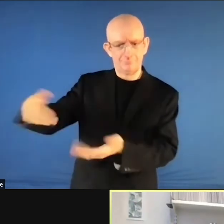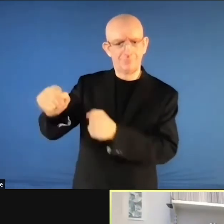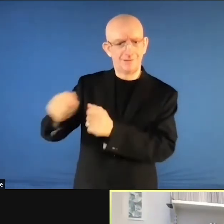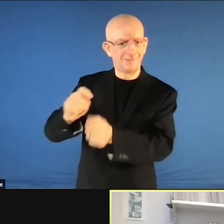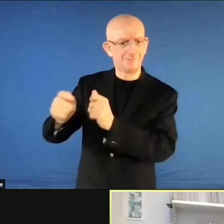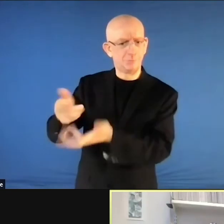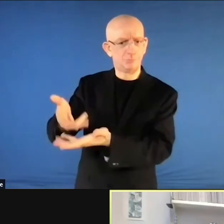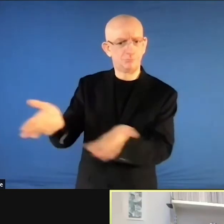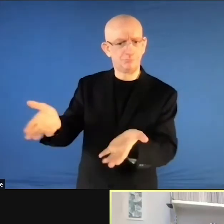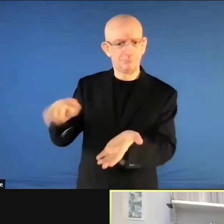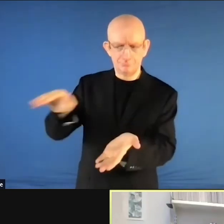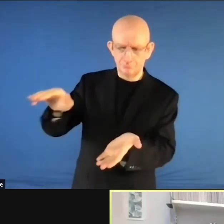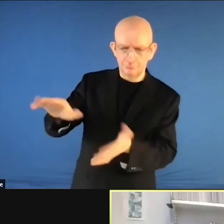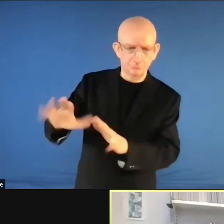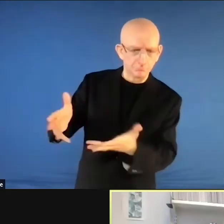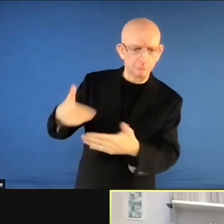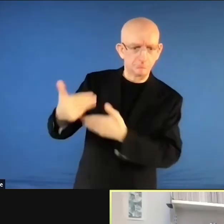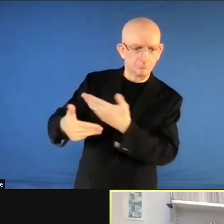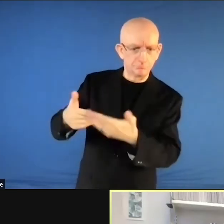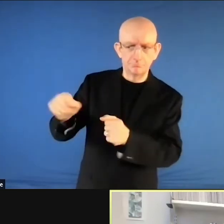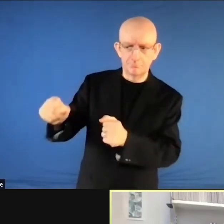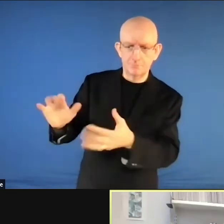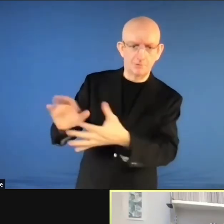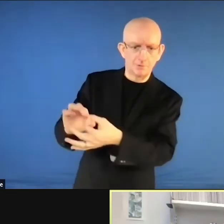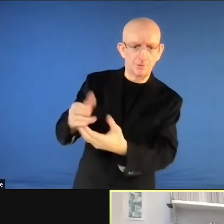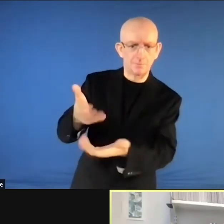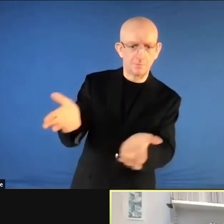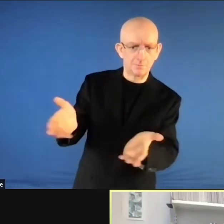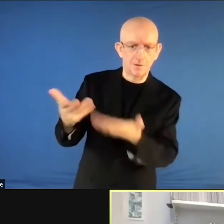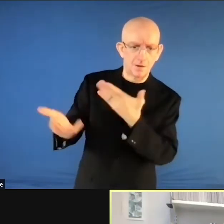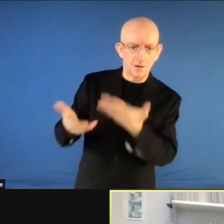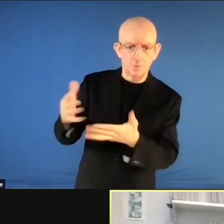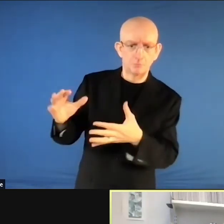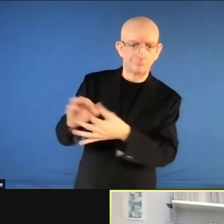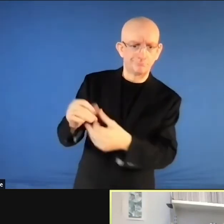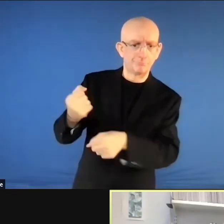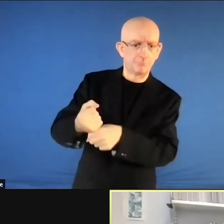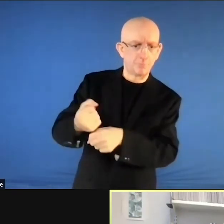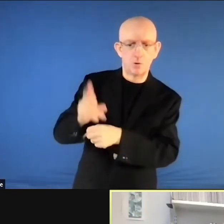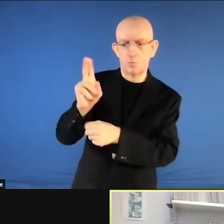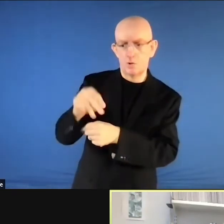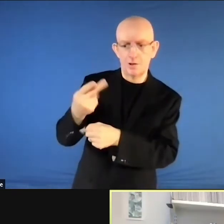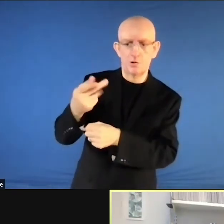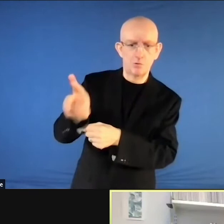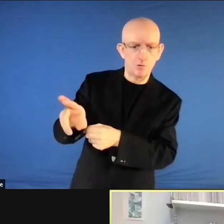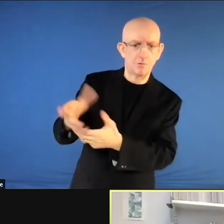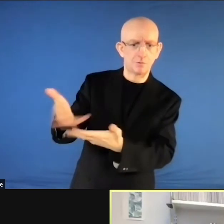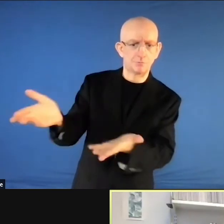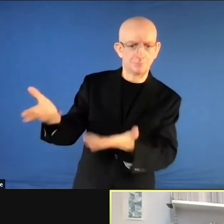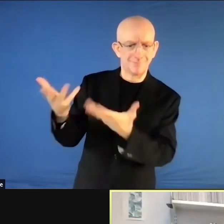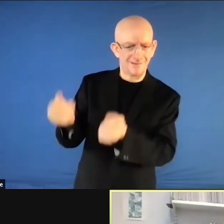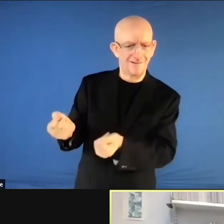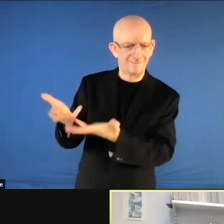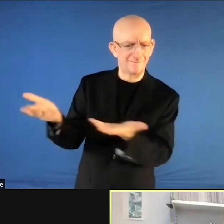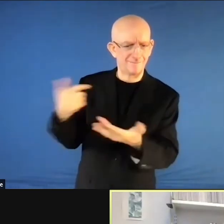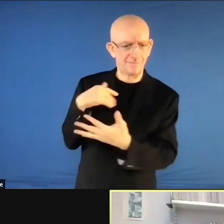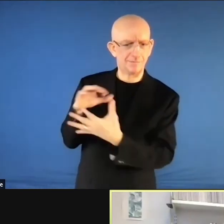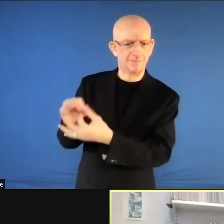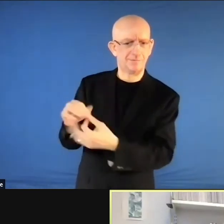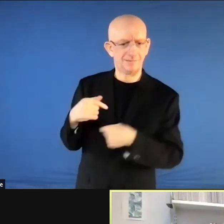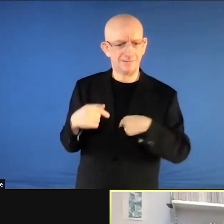DRC, so that I'm actually making certain that we're not going to be sending in people who are